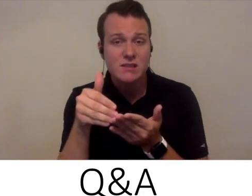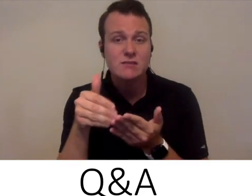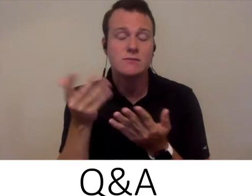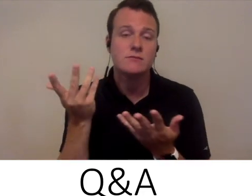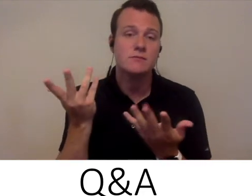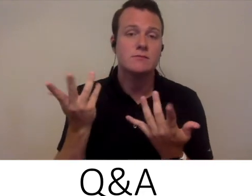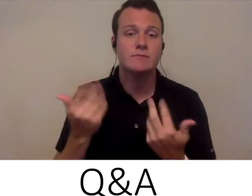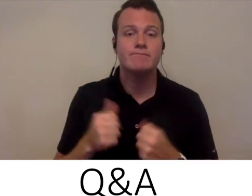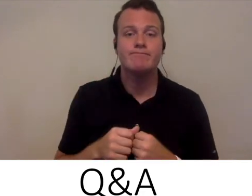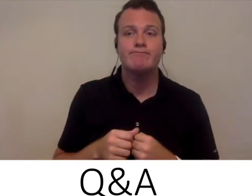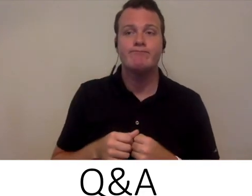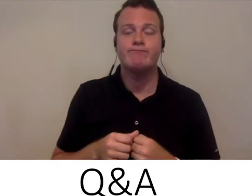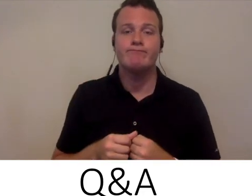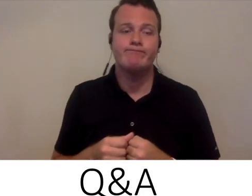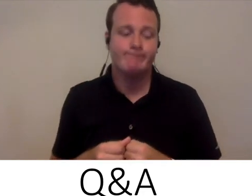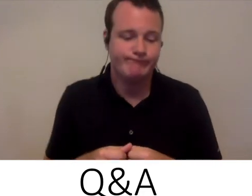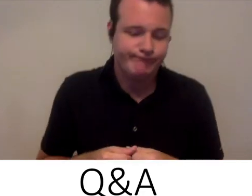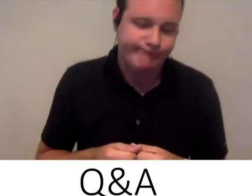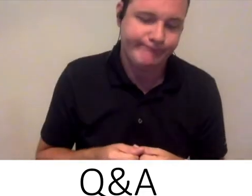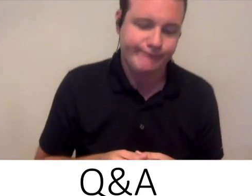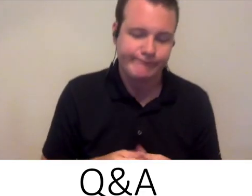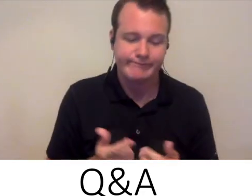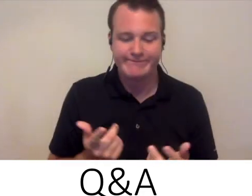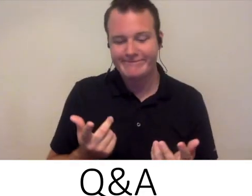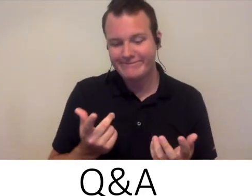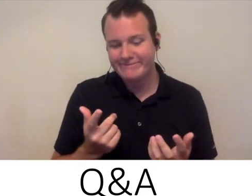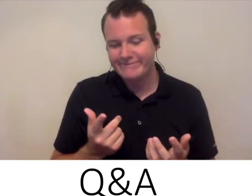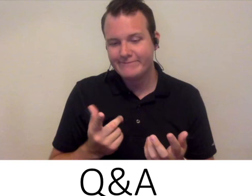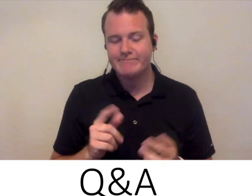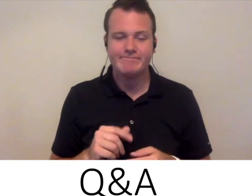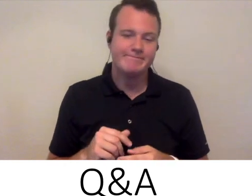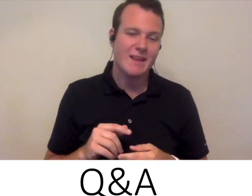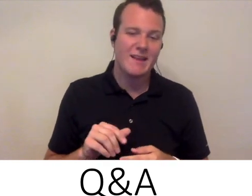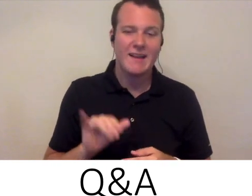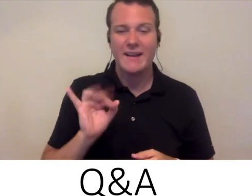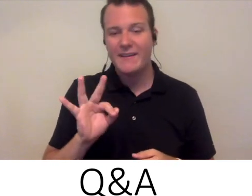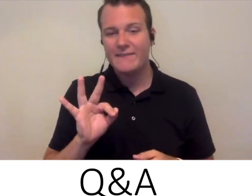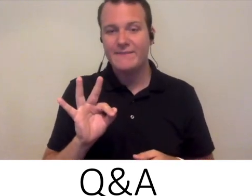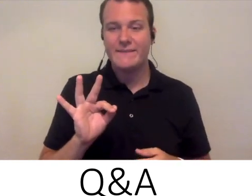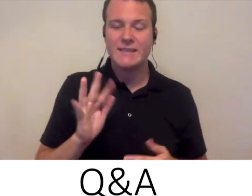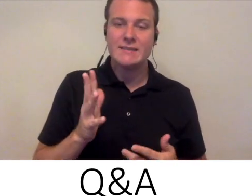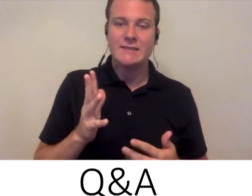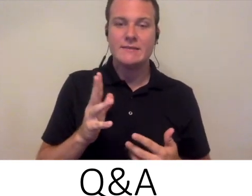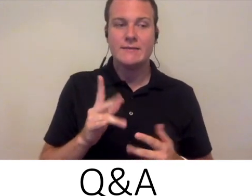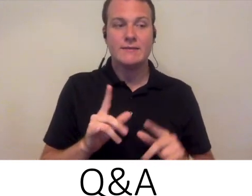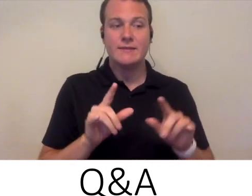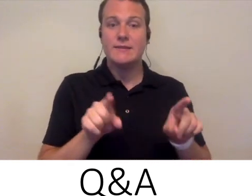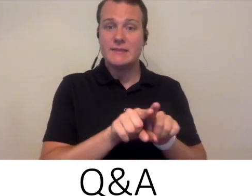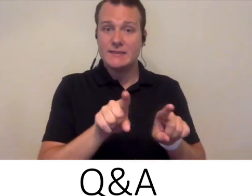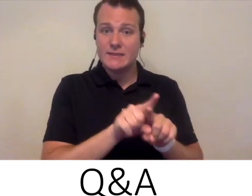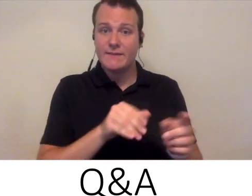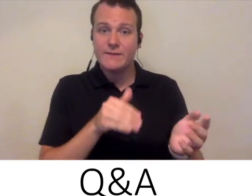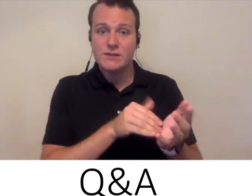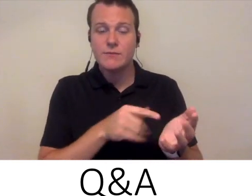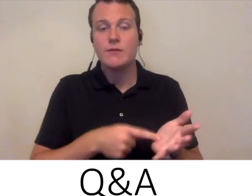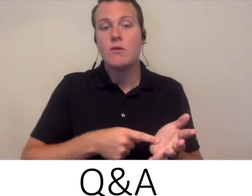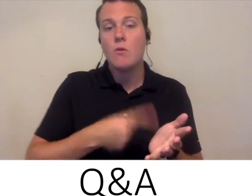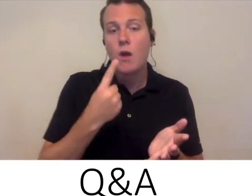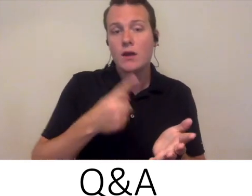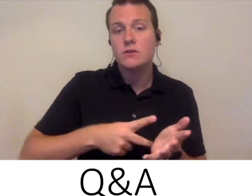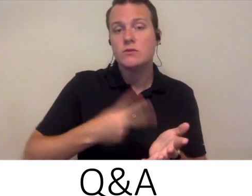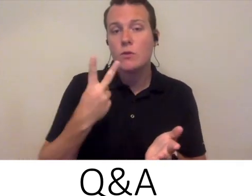maybe, I would, if you're looking at the same physician, maybe once, twice a